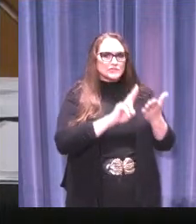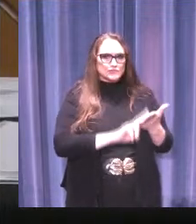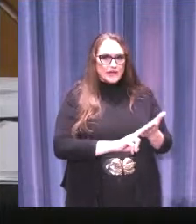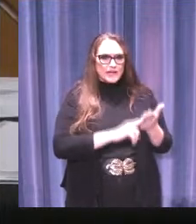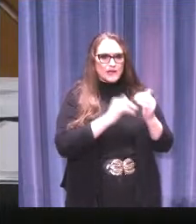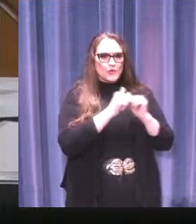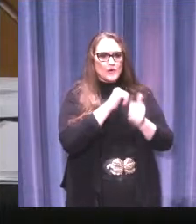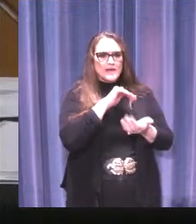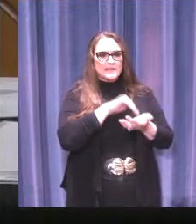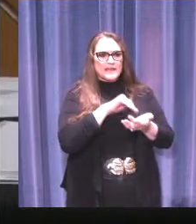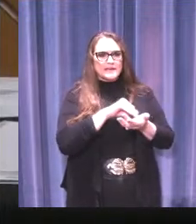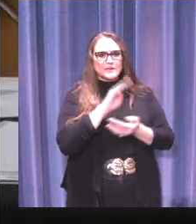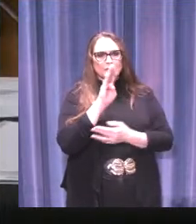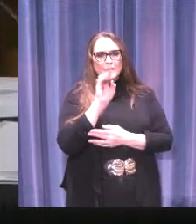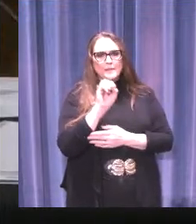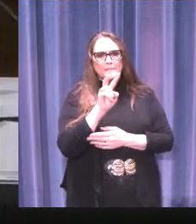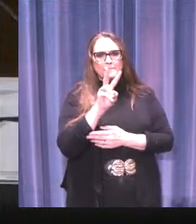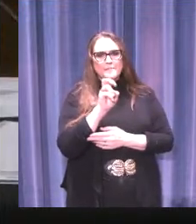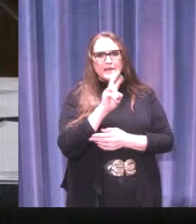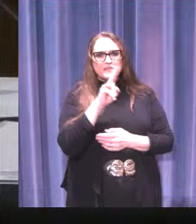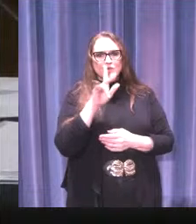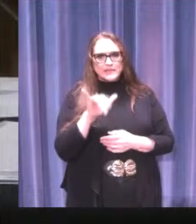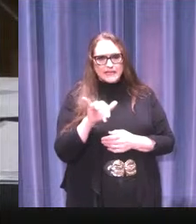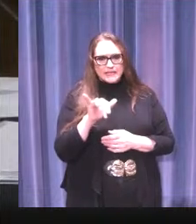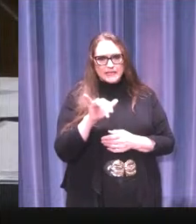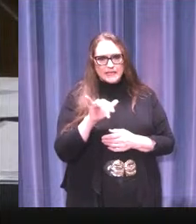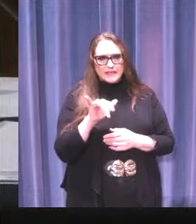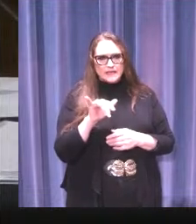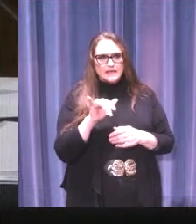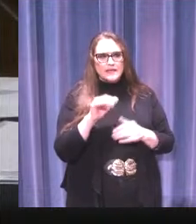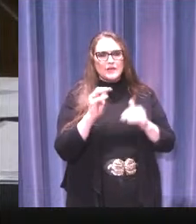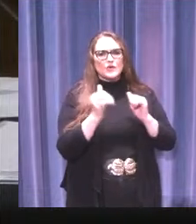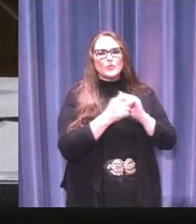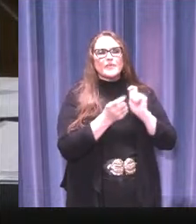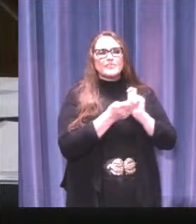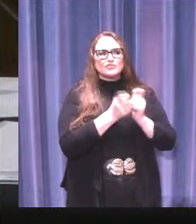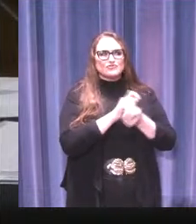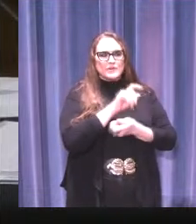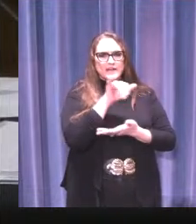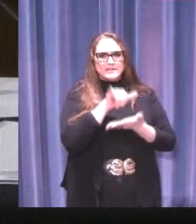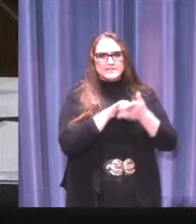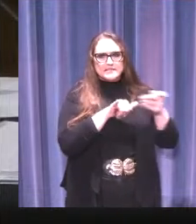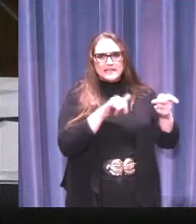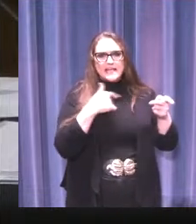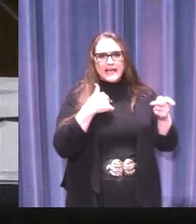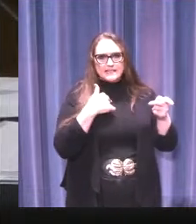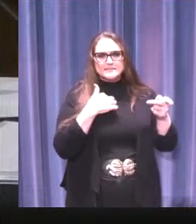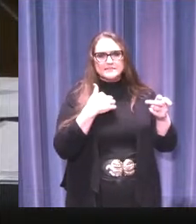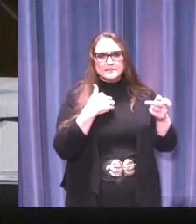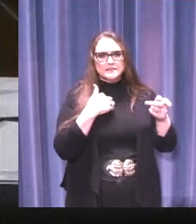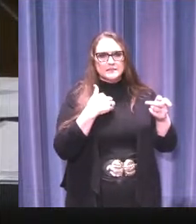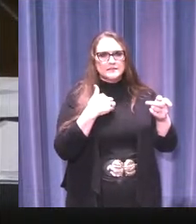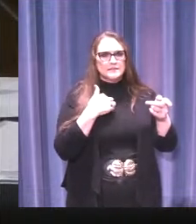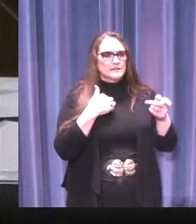with Dr. Beverly, with the changes that he's been